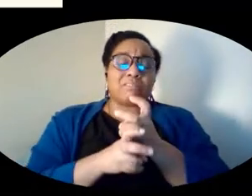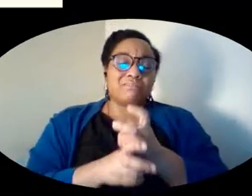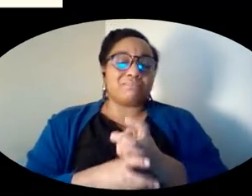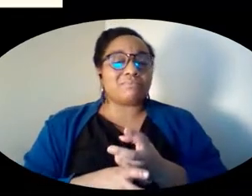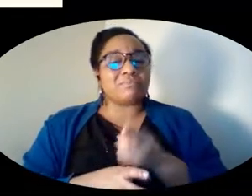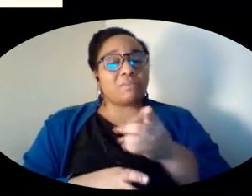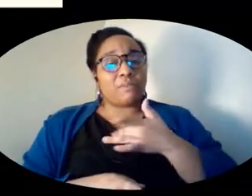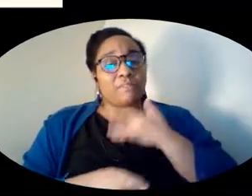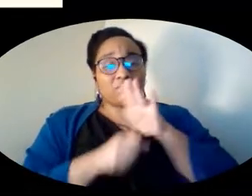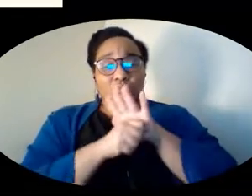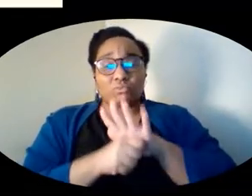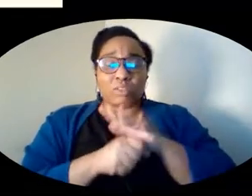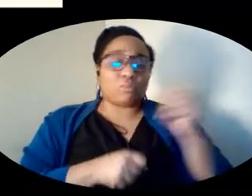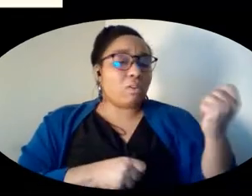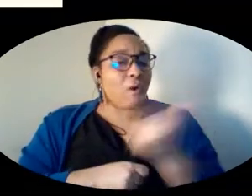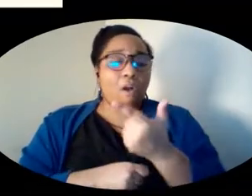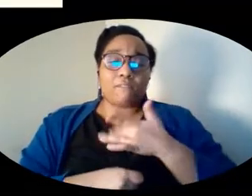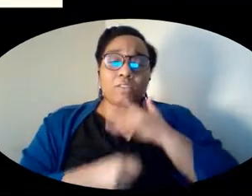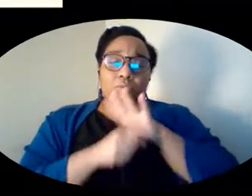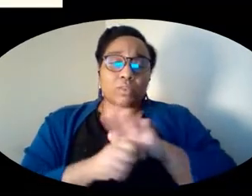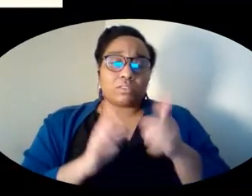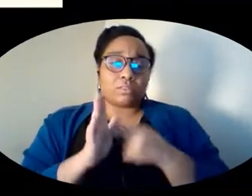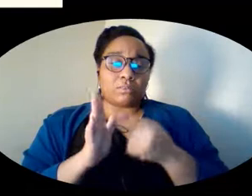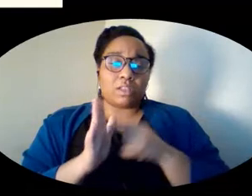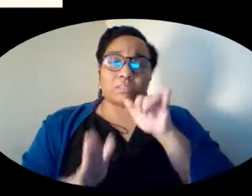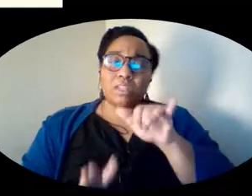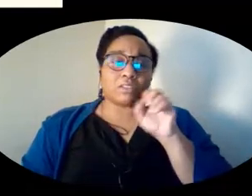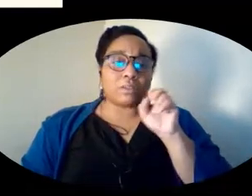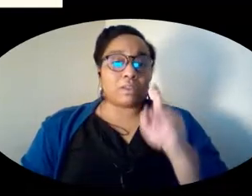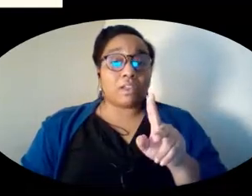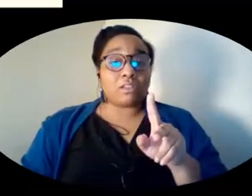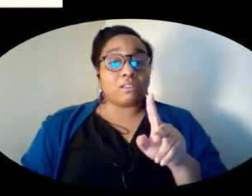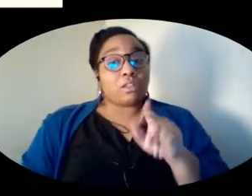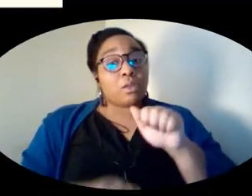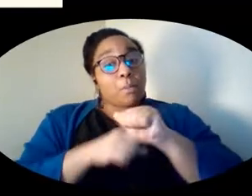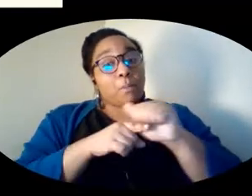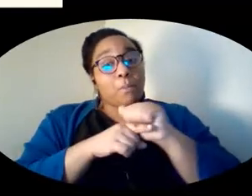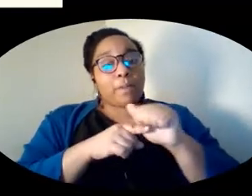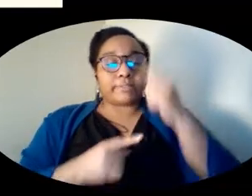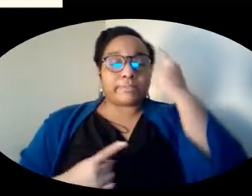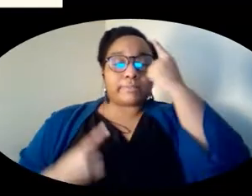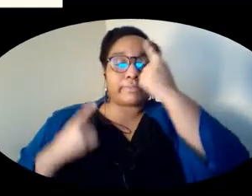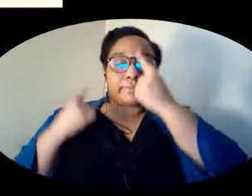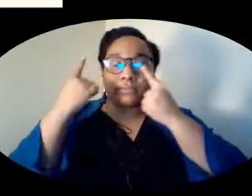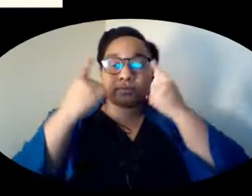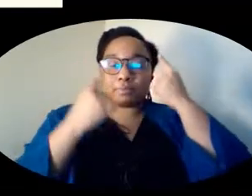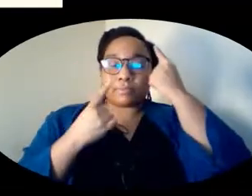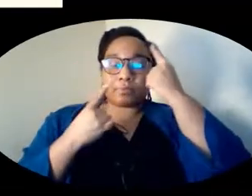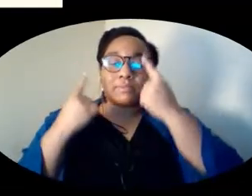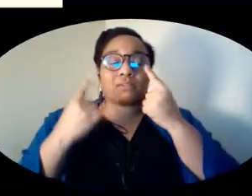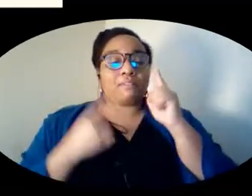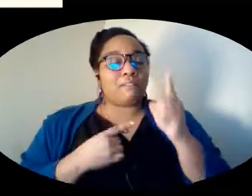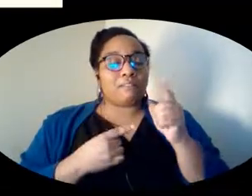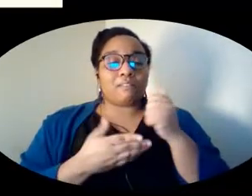We all feel stress sometimes, and that's okay. We can practice mindfulness to help us feel